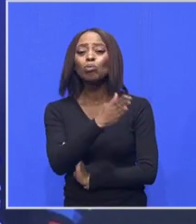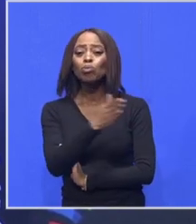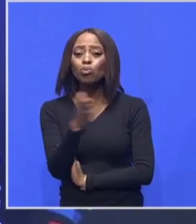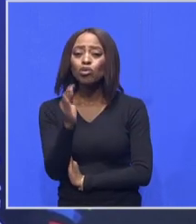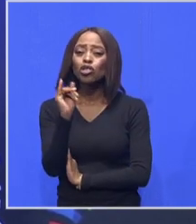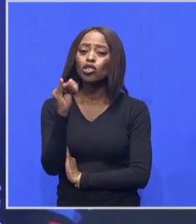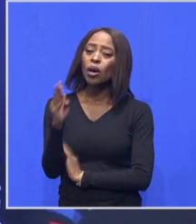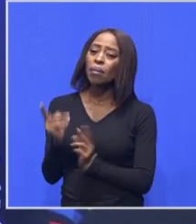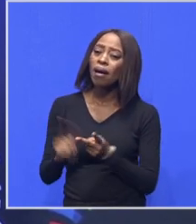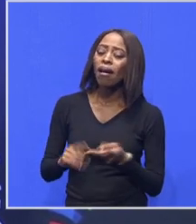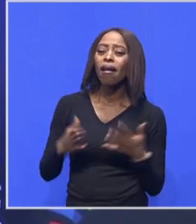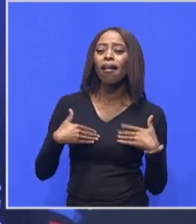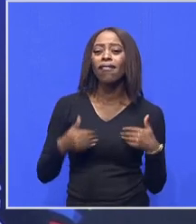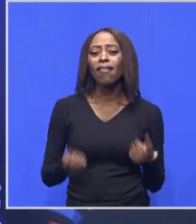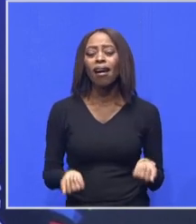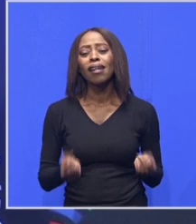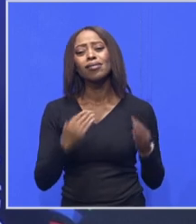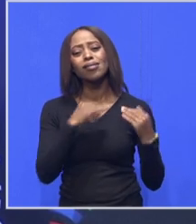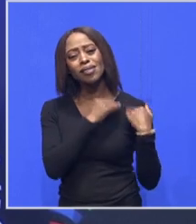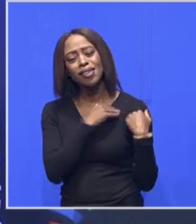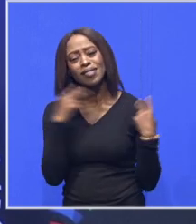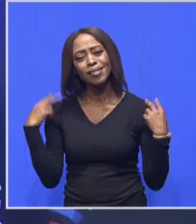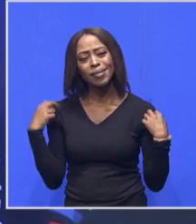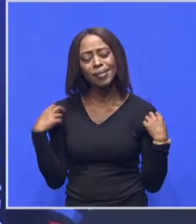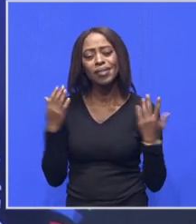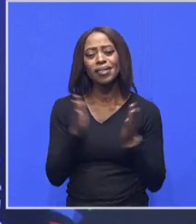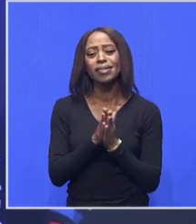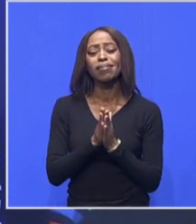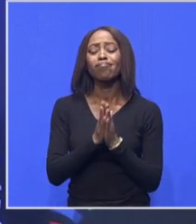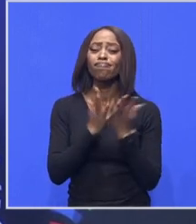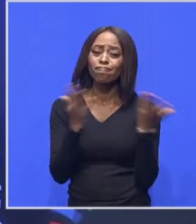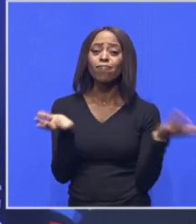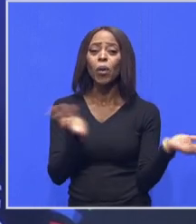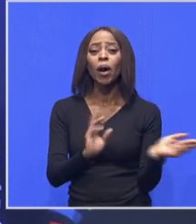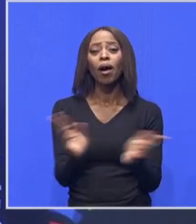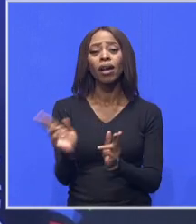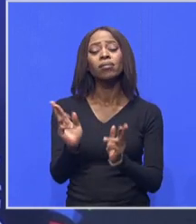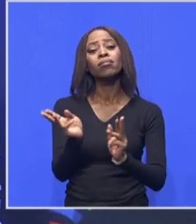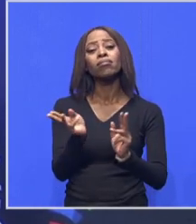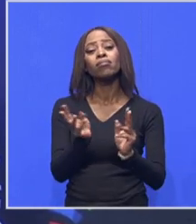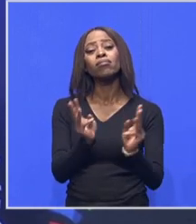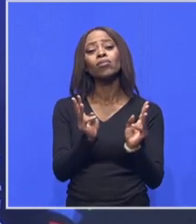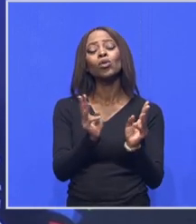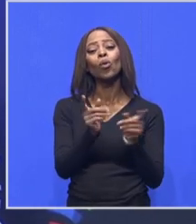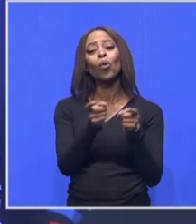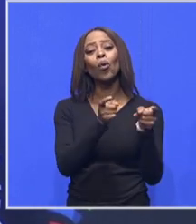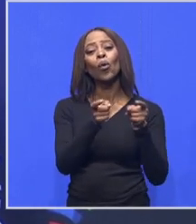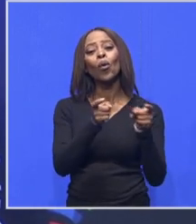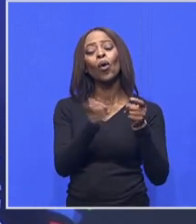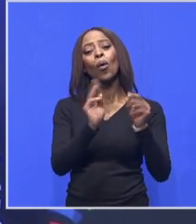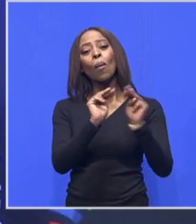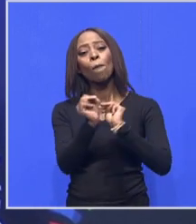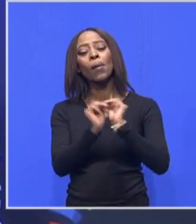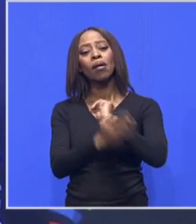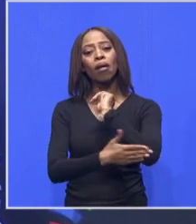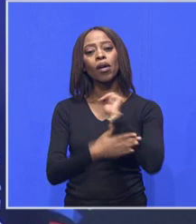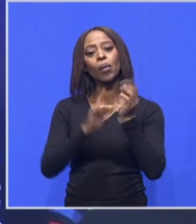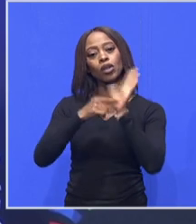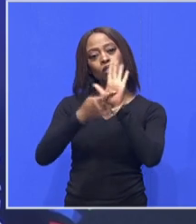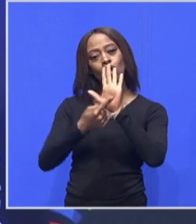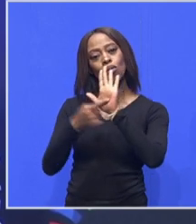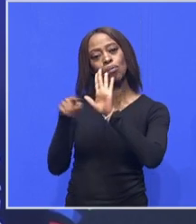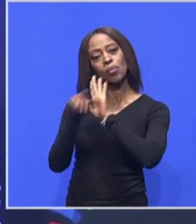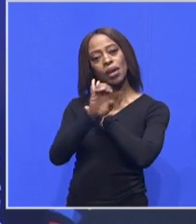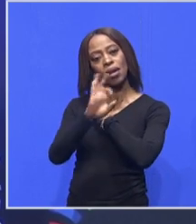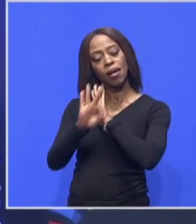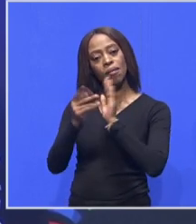the MMC of Health, the MMC of Safety and Security. So we are preparing ourselves to govern, and we're going to exhibit to our people how it looks like when EFF